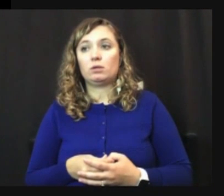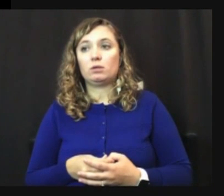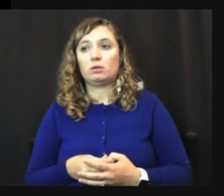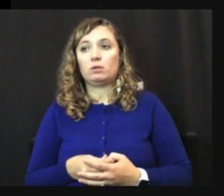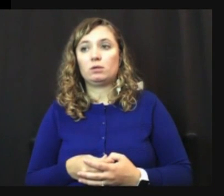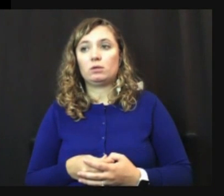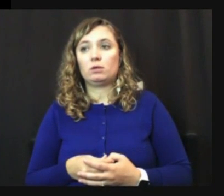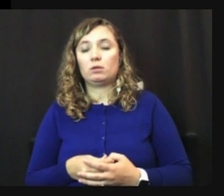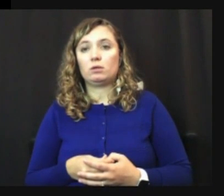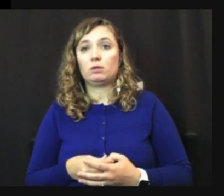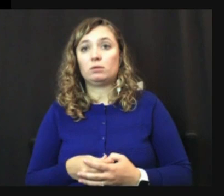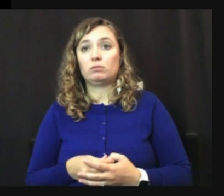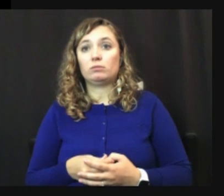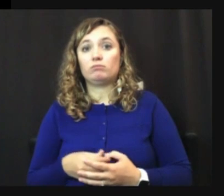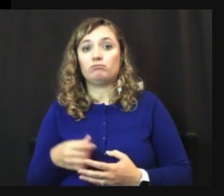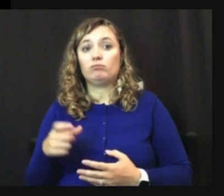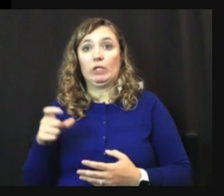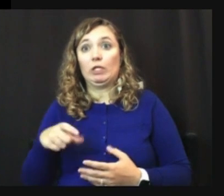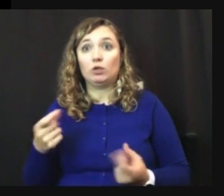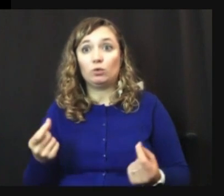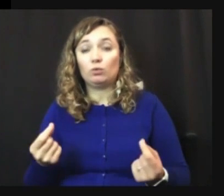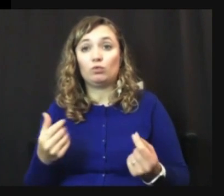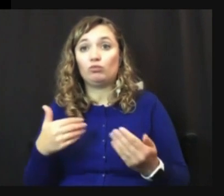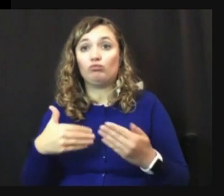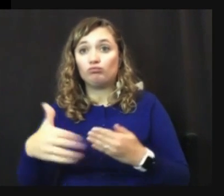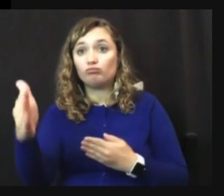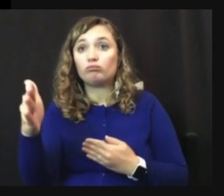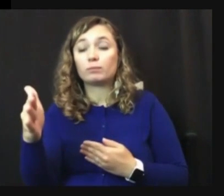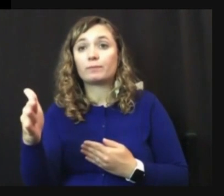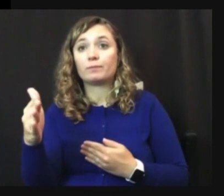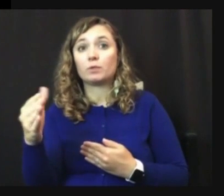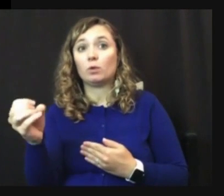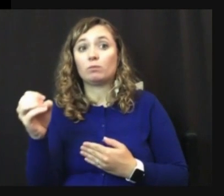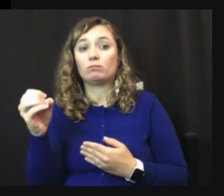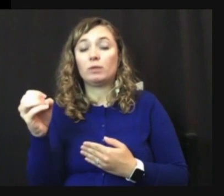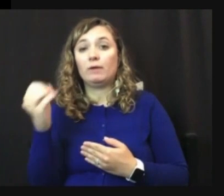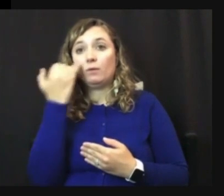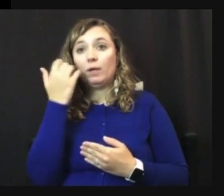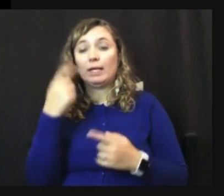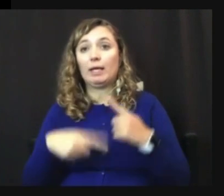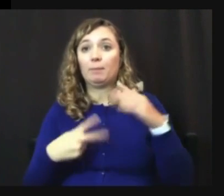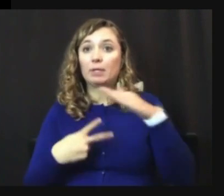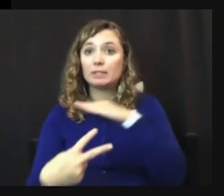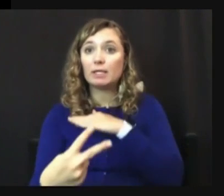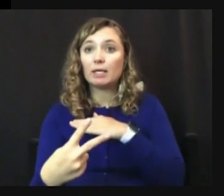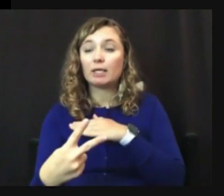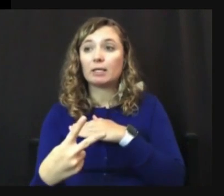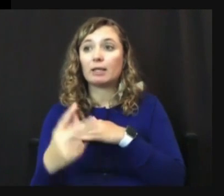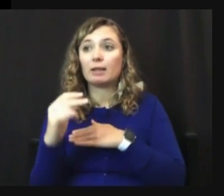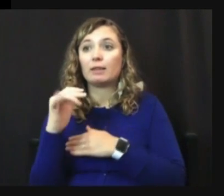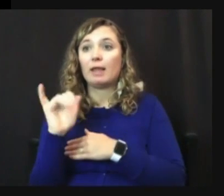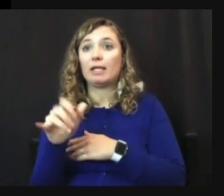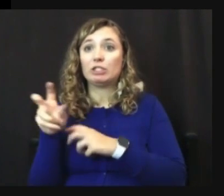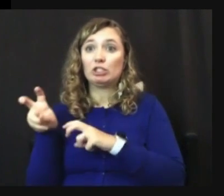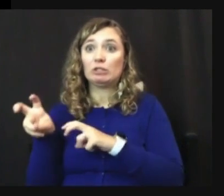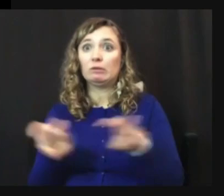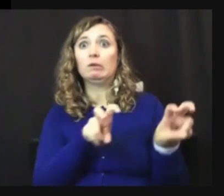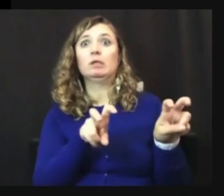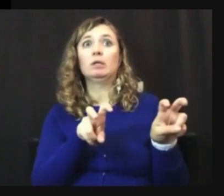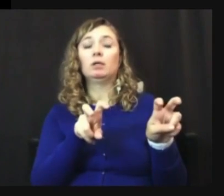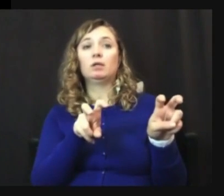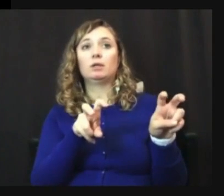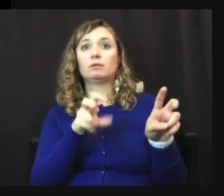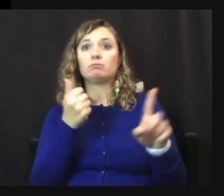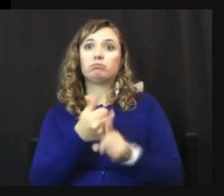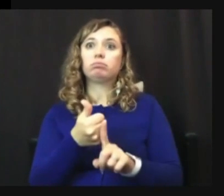what is needed. And so since we can't predict that, that shift that can happen unexpectedly can be